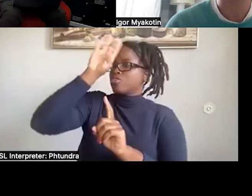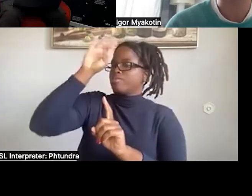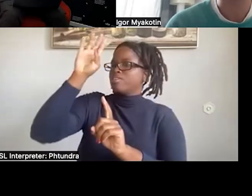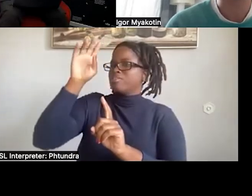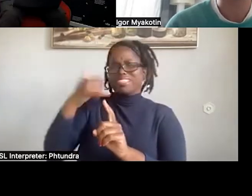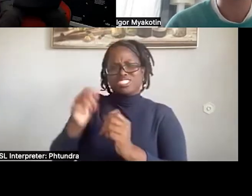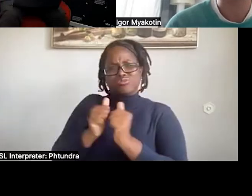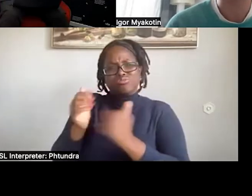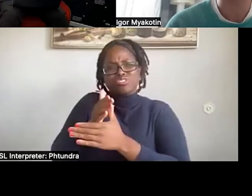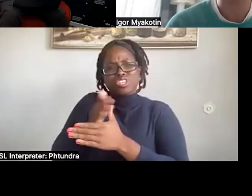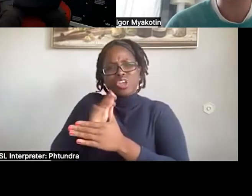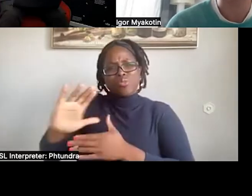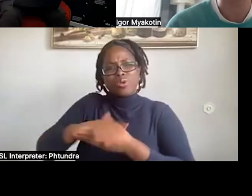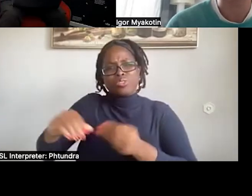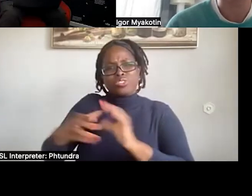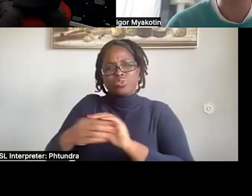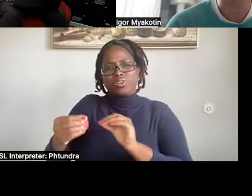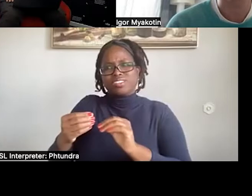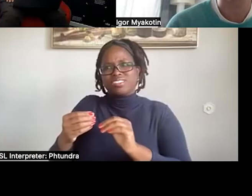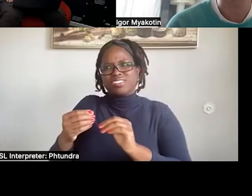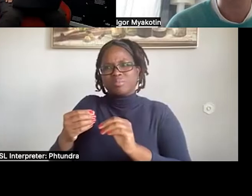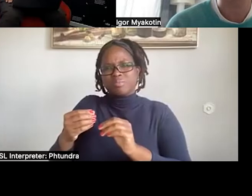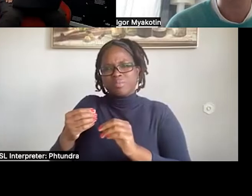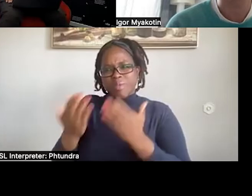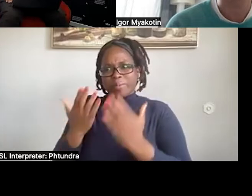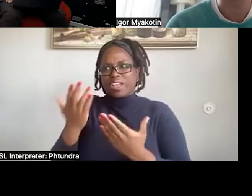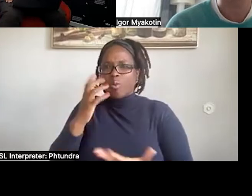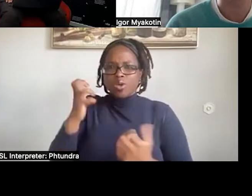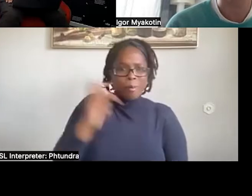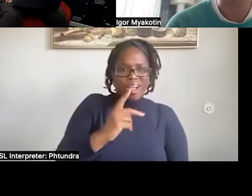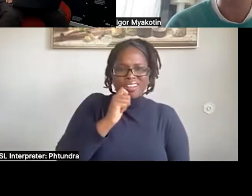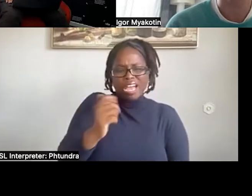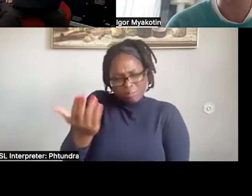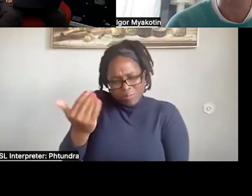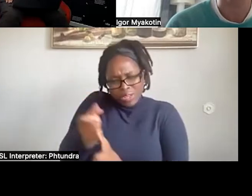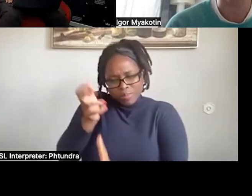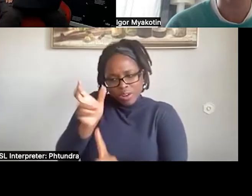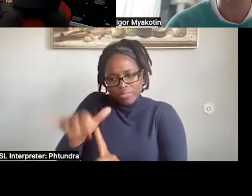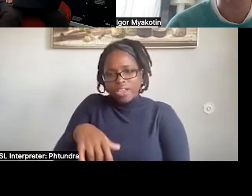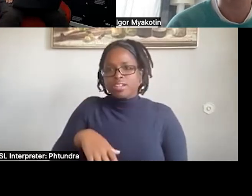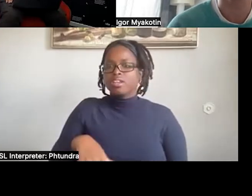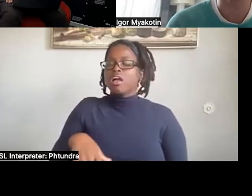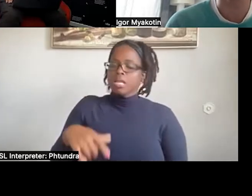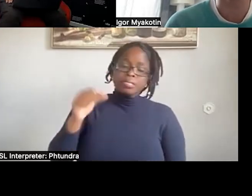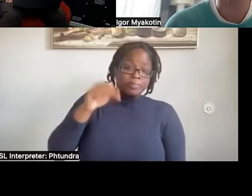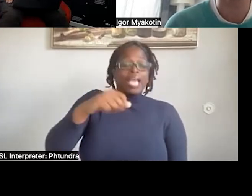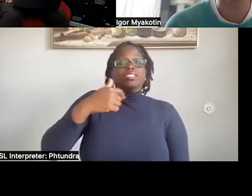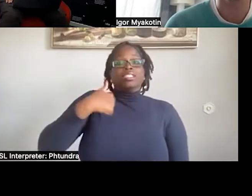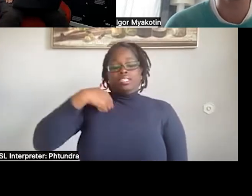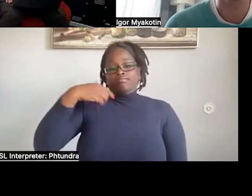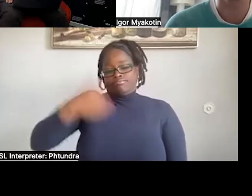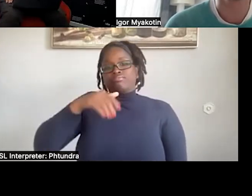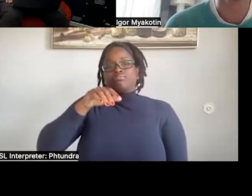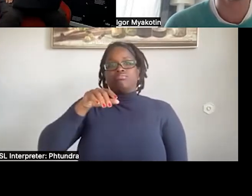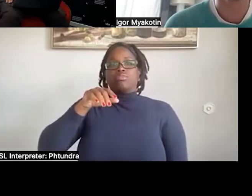in their ability to go back and Okay. Yes, I'm Cuban myself, so that's the easy connection